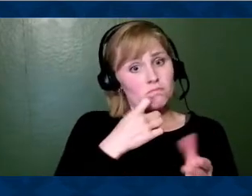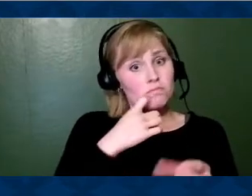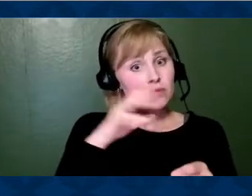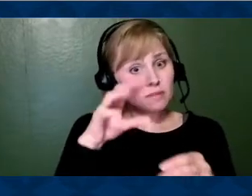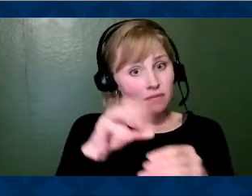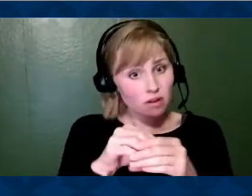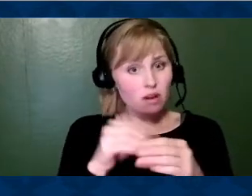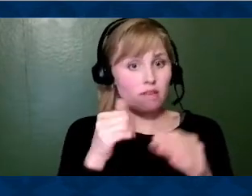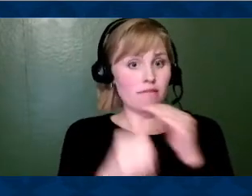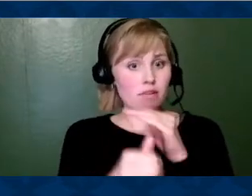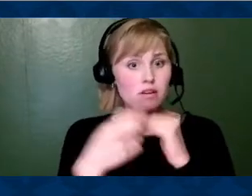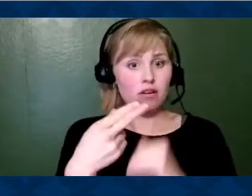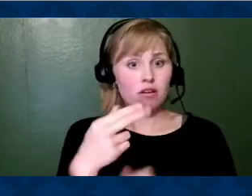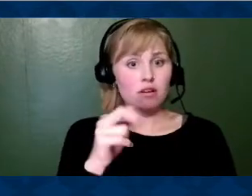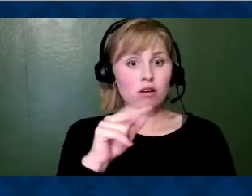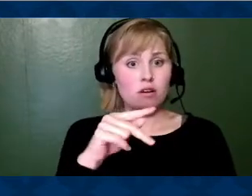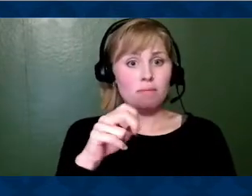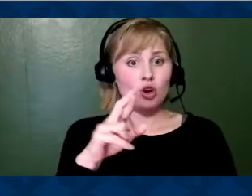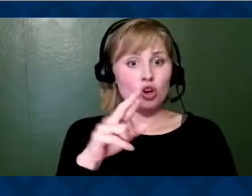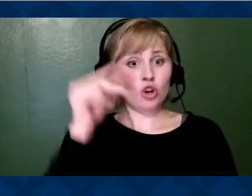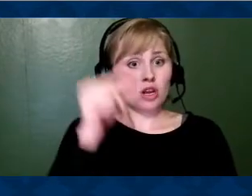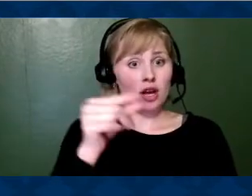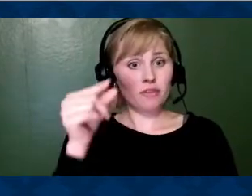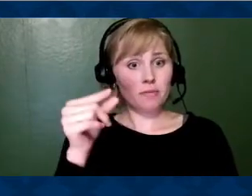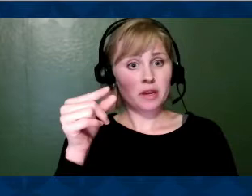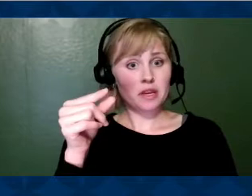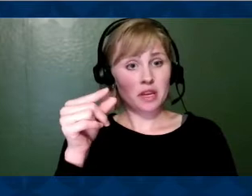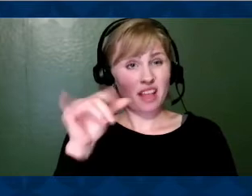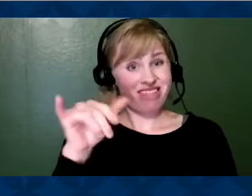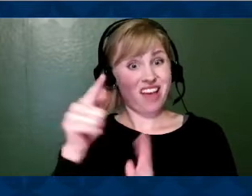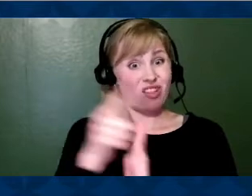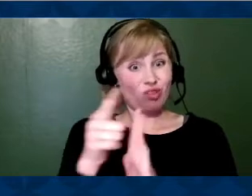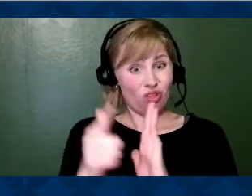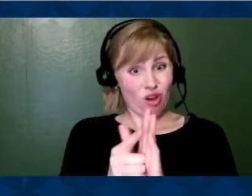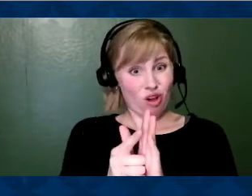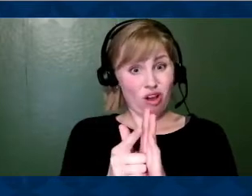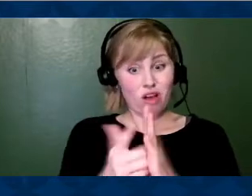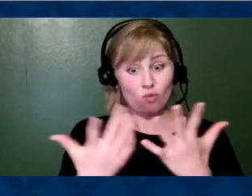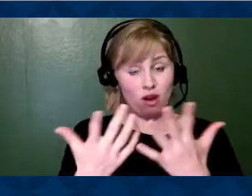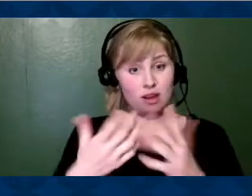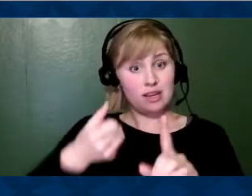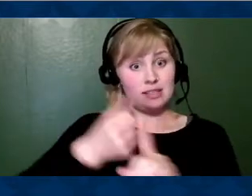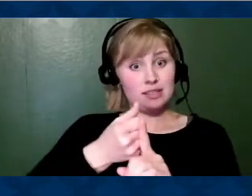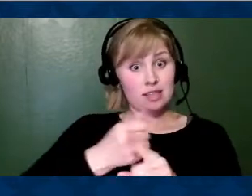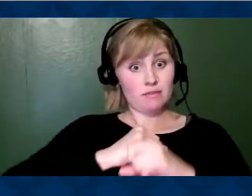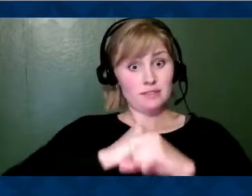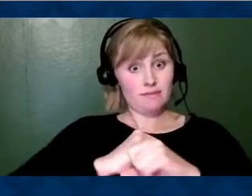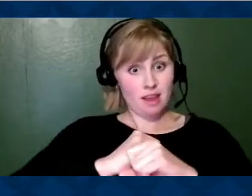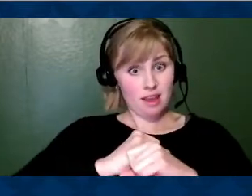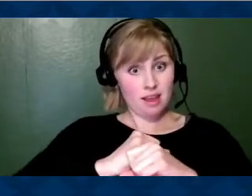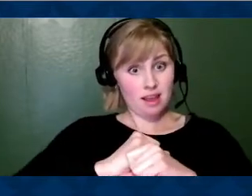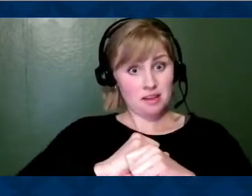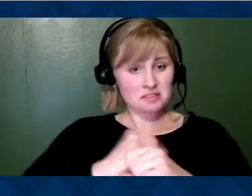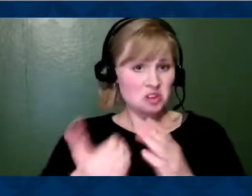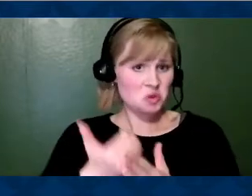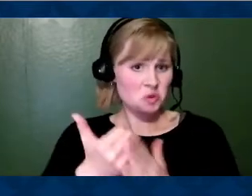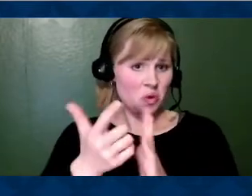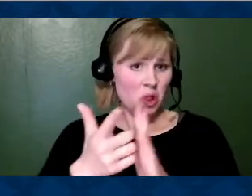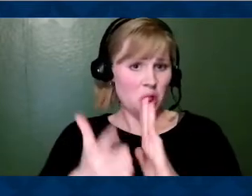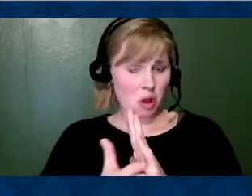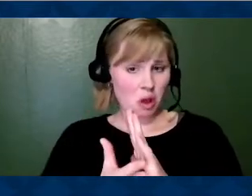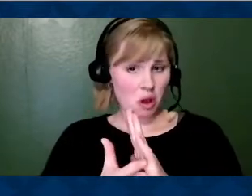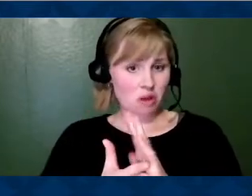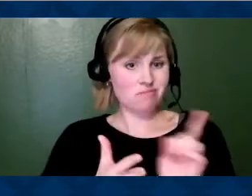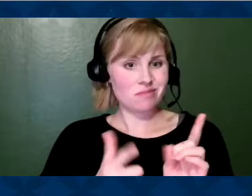Harper government, a new law of self-defense. And he's comparing this new self-defense law to a perhaps